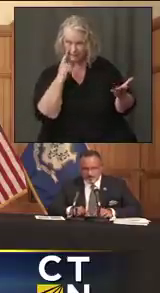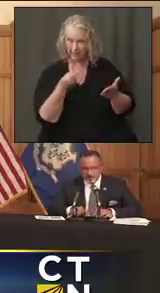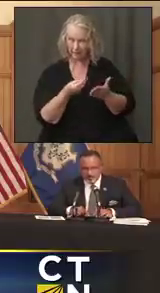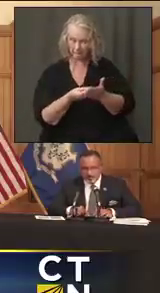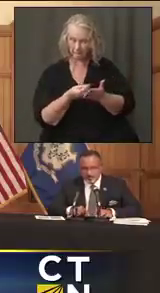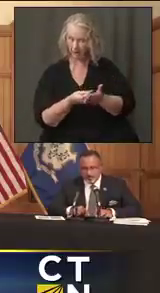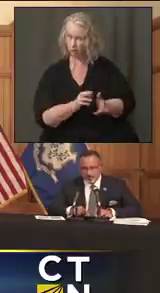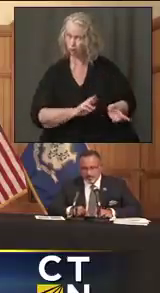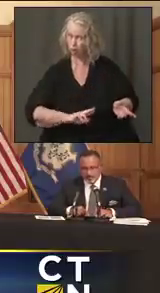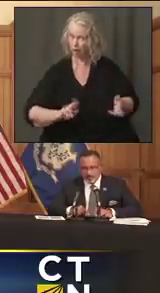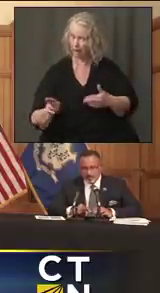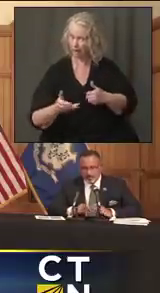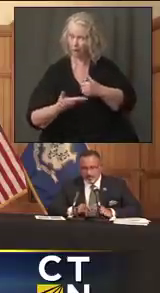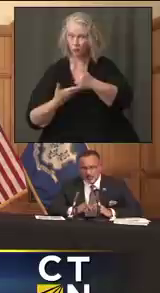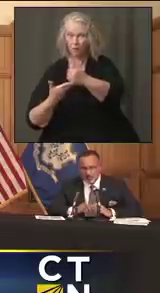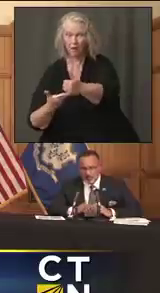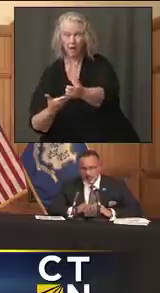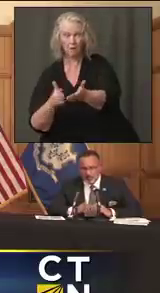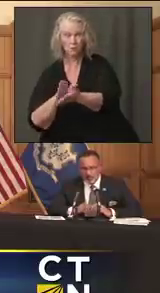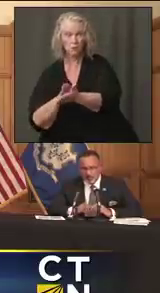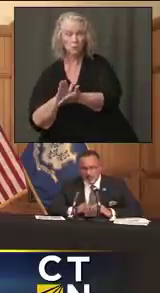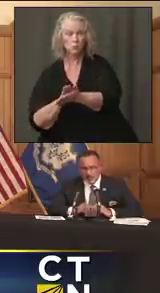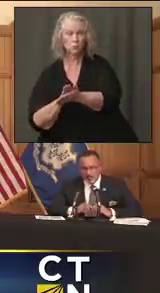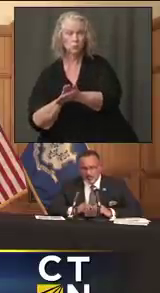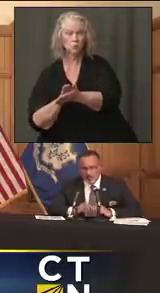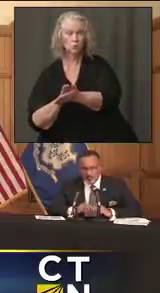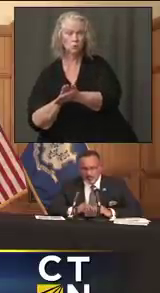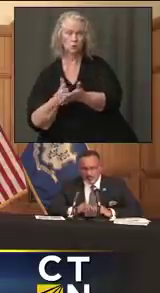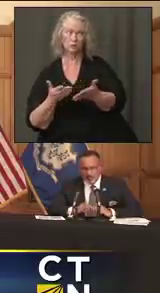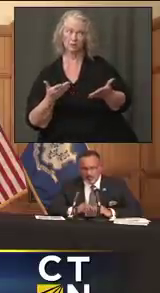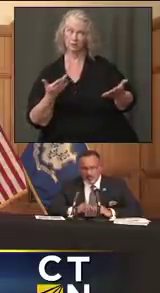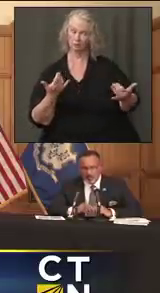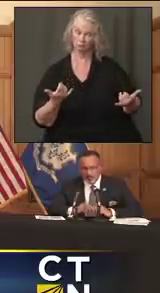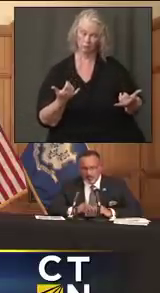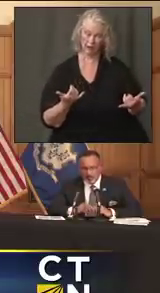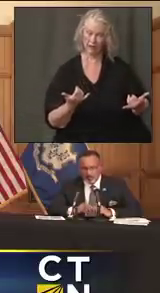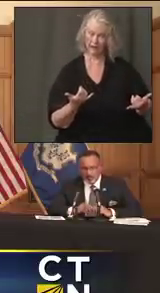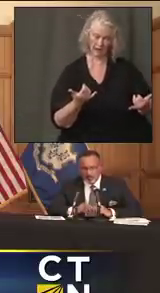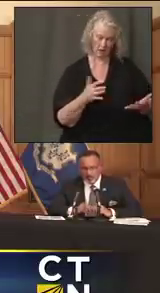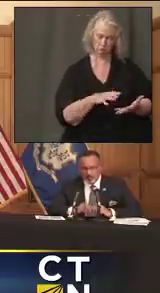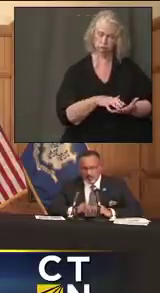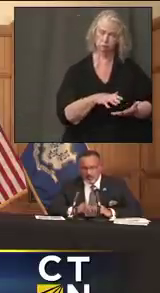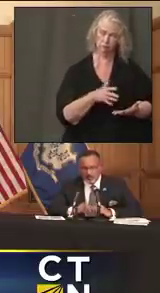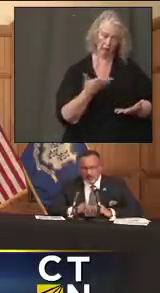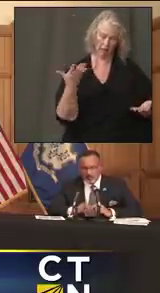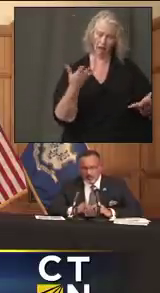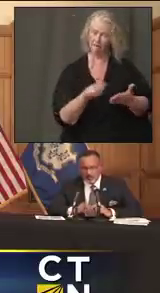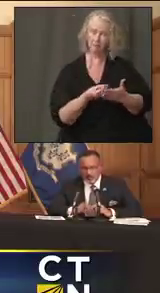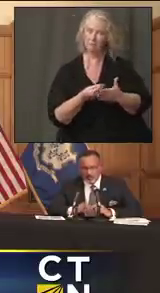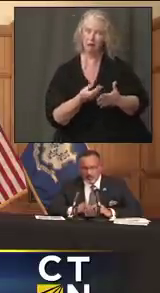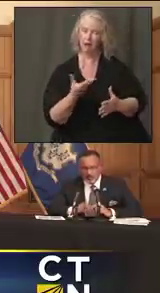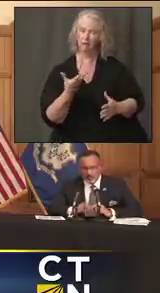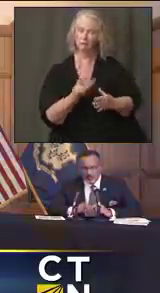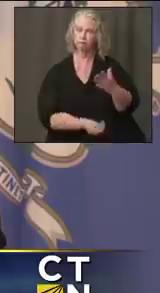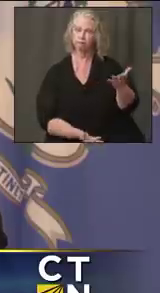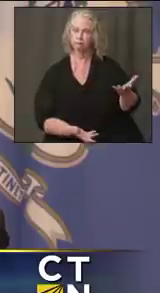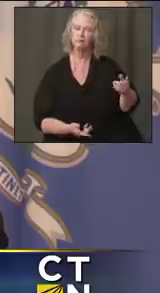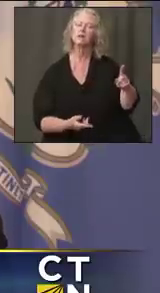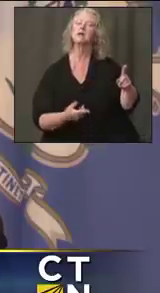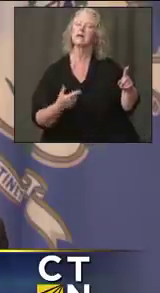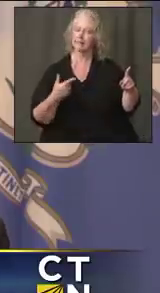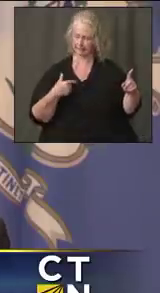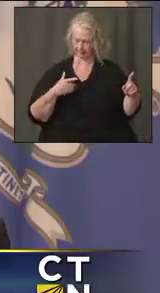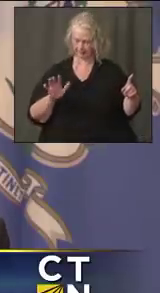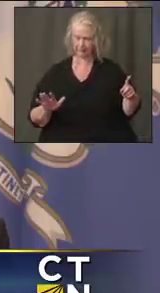these school districts out when you're looking at a deficit that huge? The answer is yes.